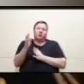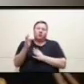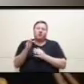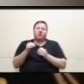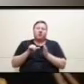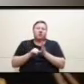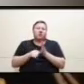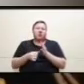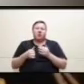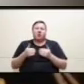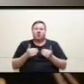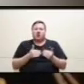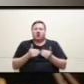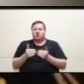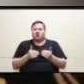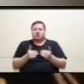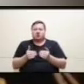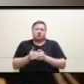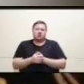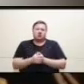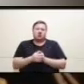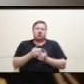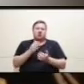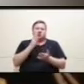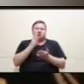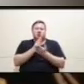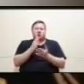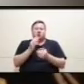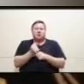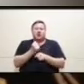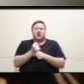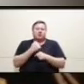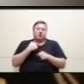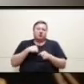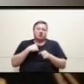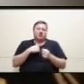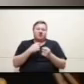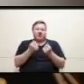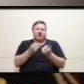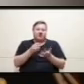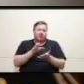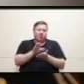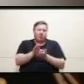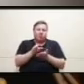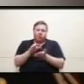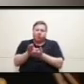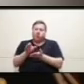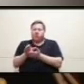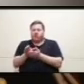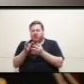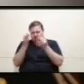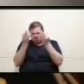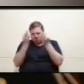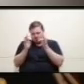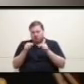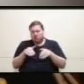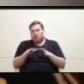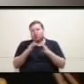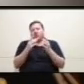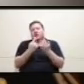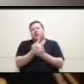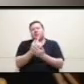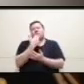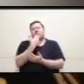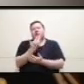management and to ensure that funds are spent in accordance with the intended purposes? Thank you. Thank